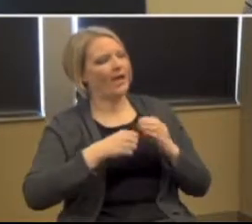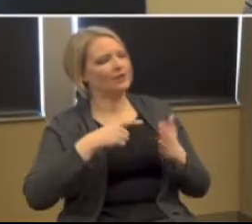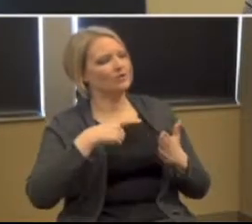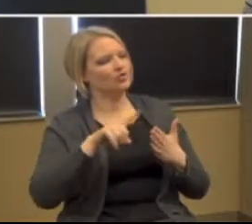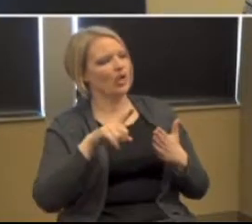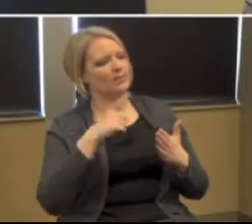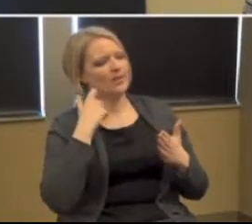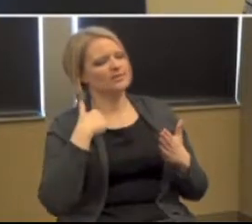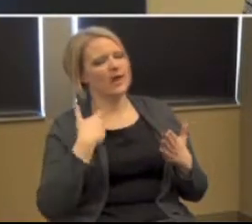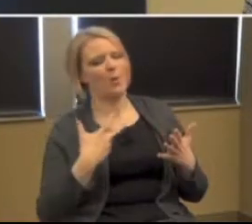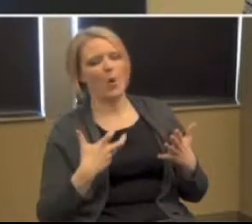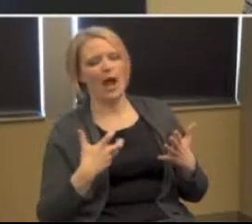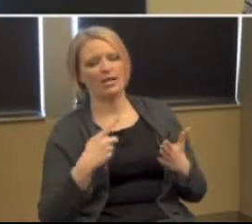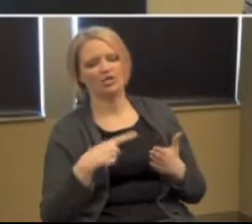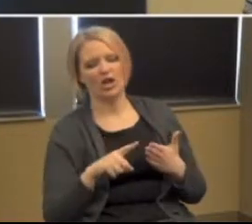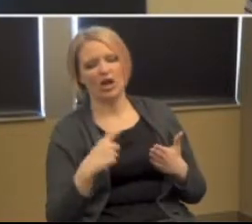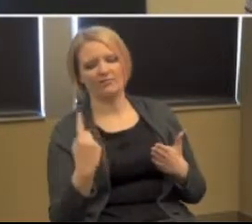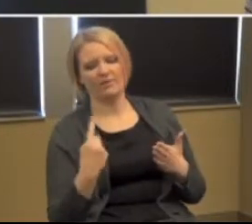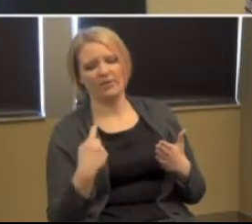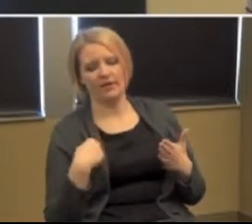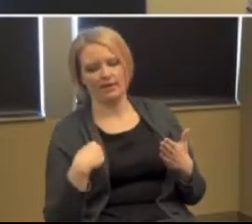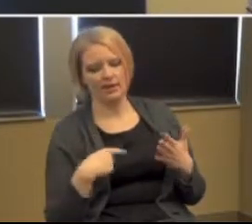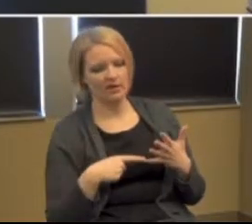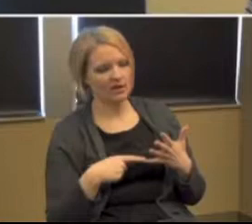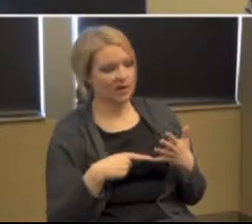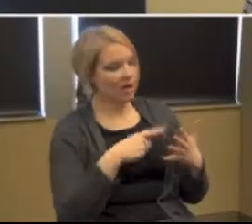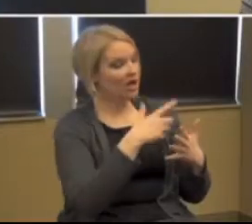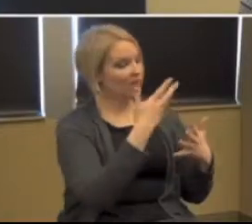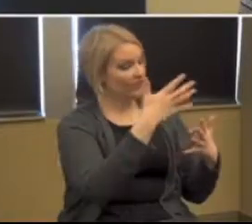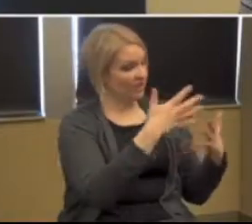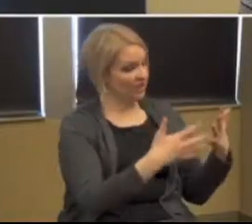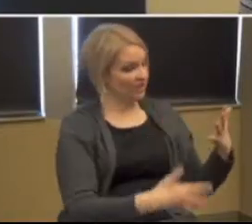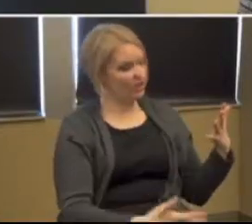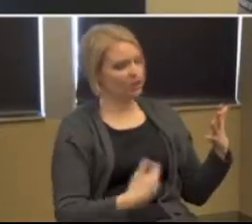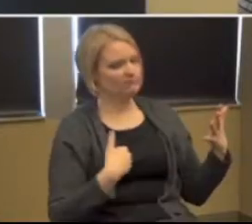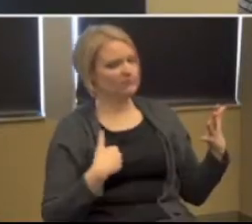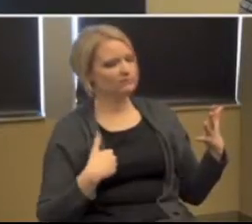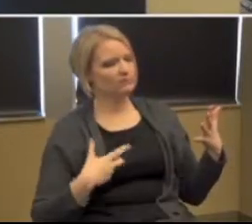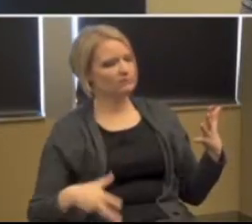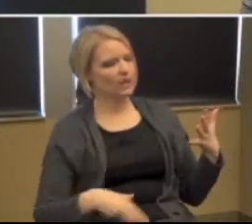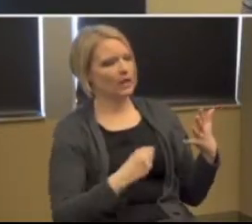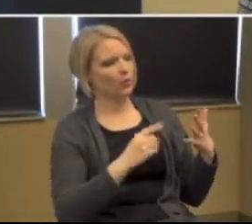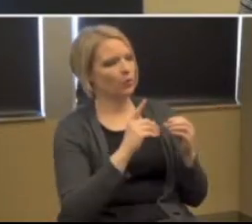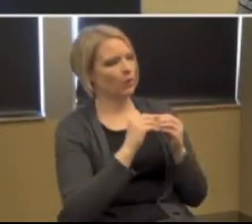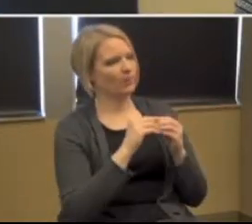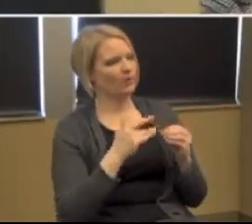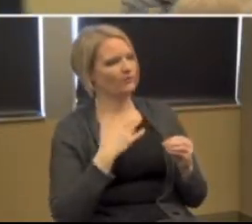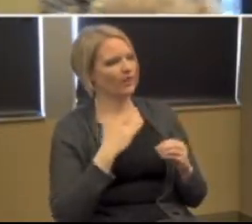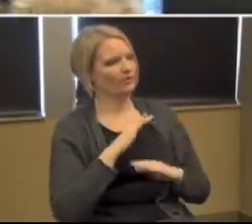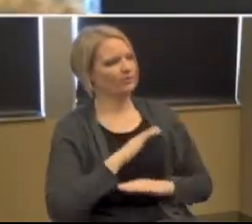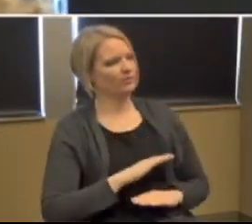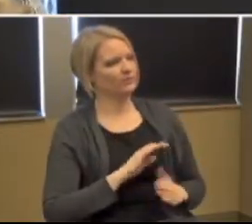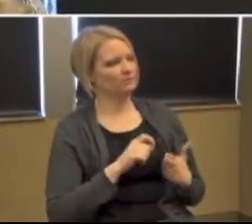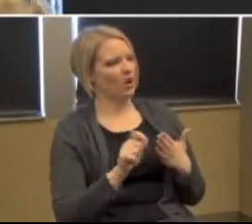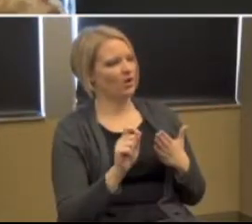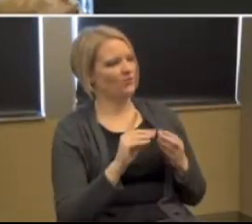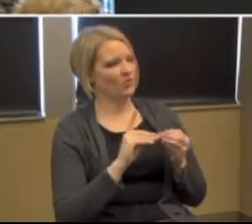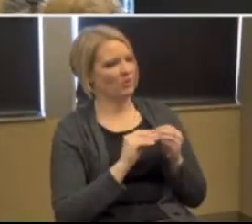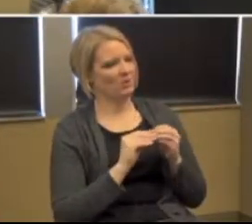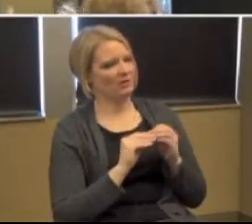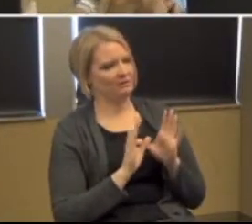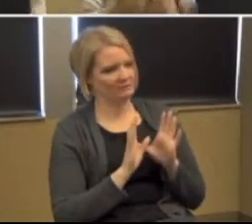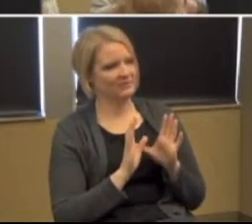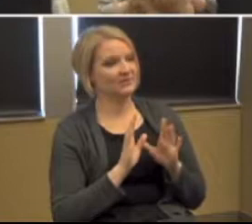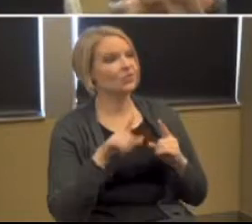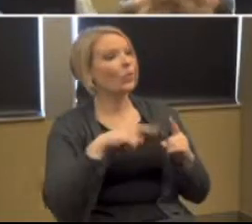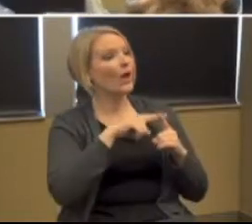so you can mark them off? Can never have an empty to-do list. I get ya. The other cool thing is,